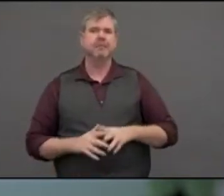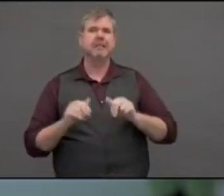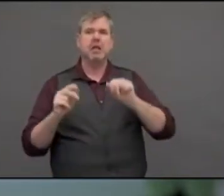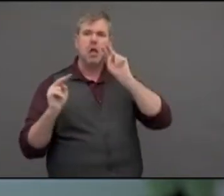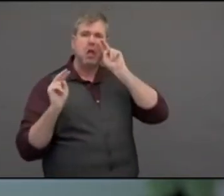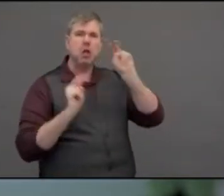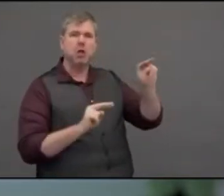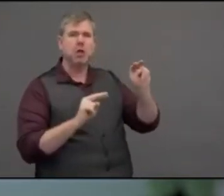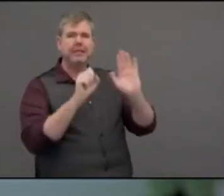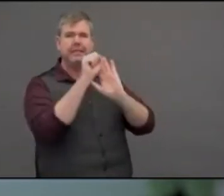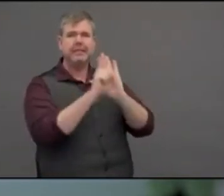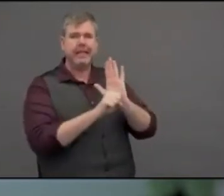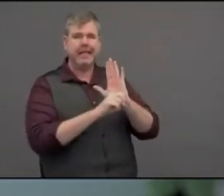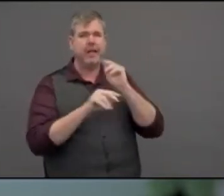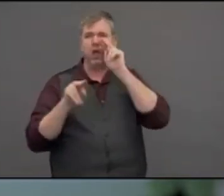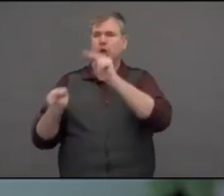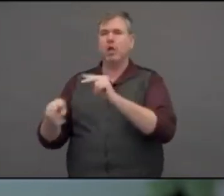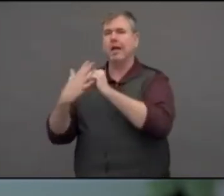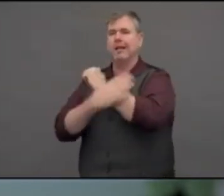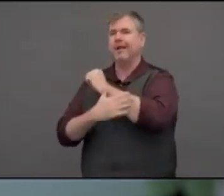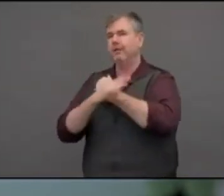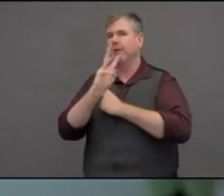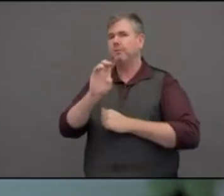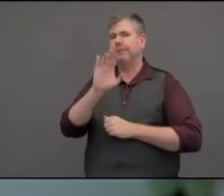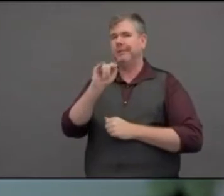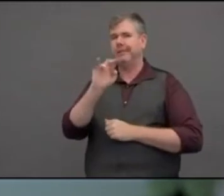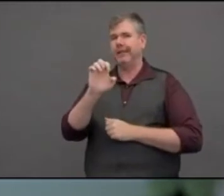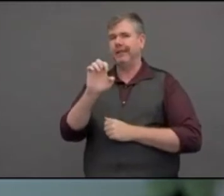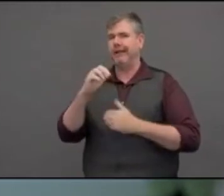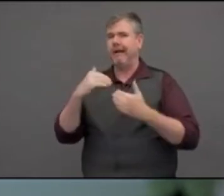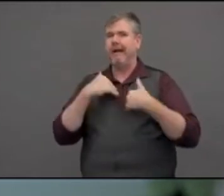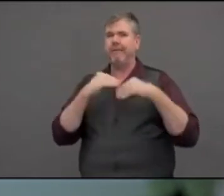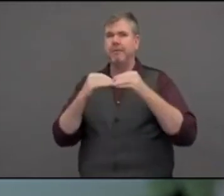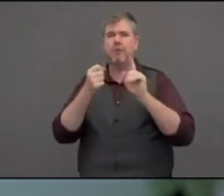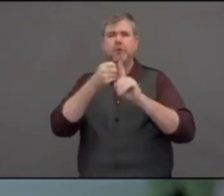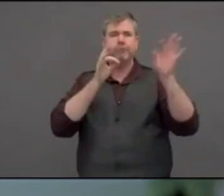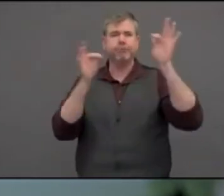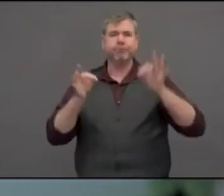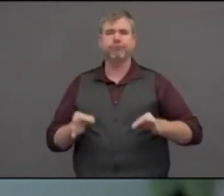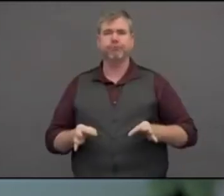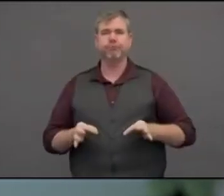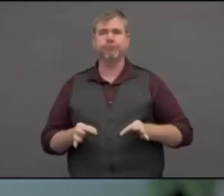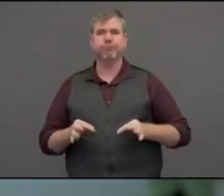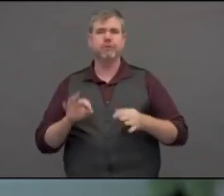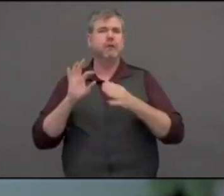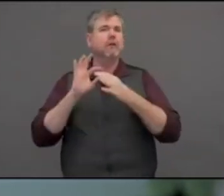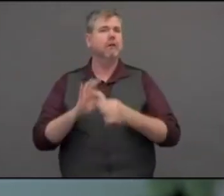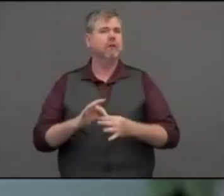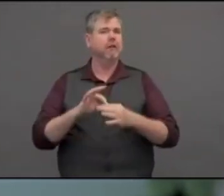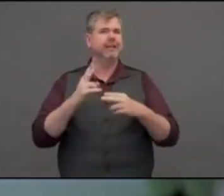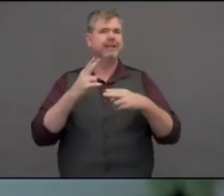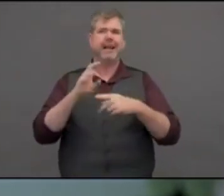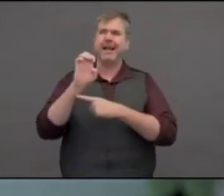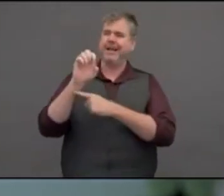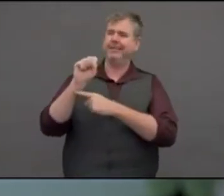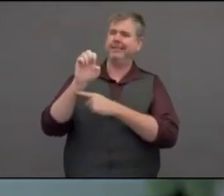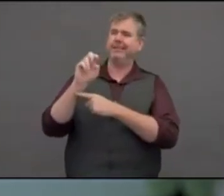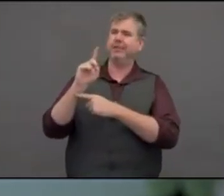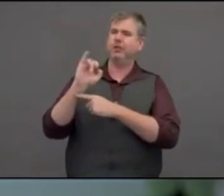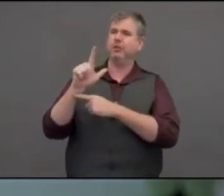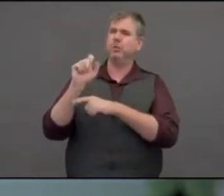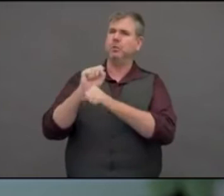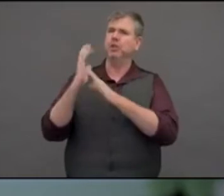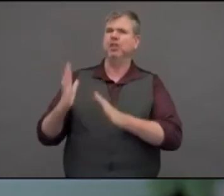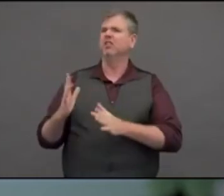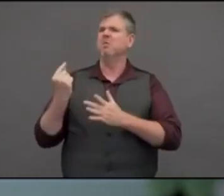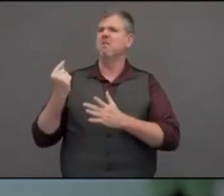same, and see it's a long list of folks. But basically, individuals who are in kind of work where they may come